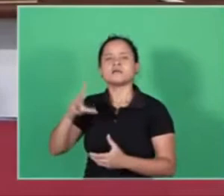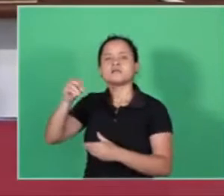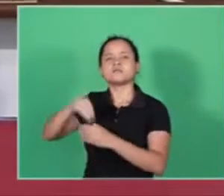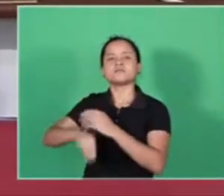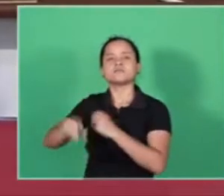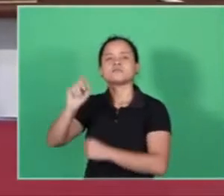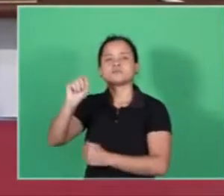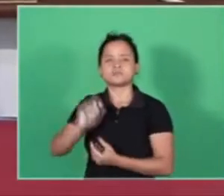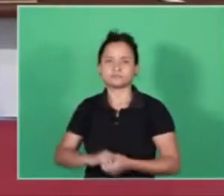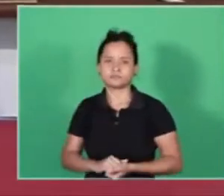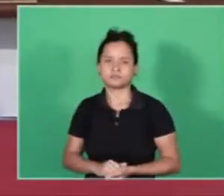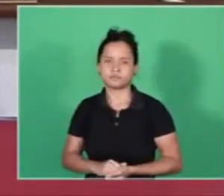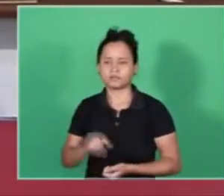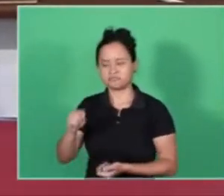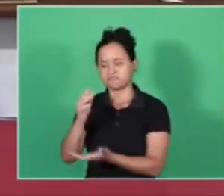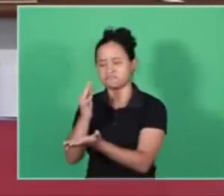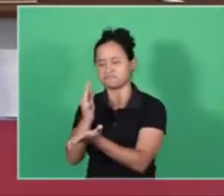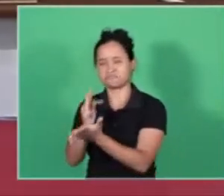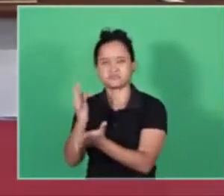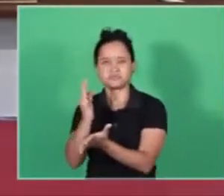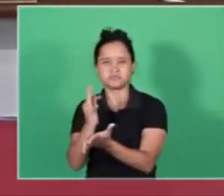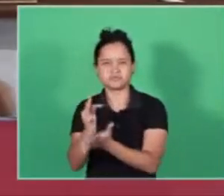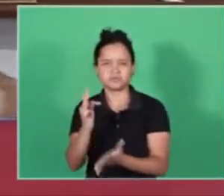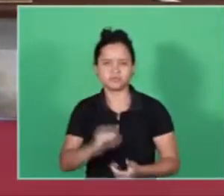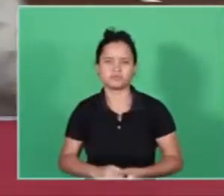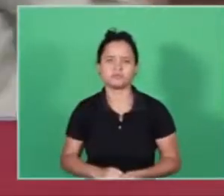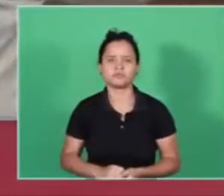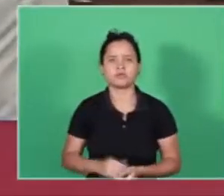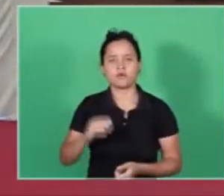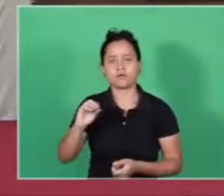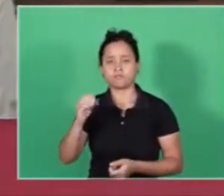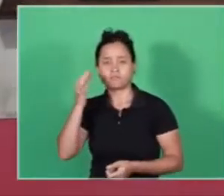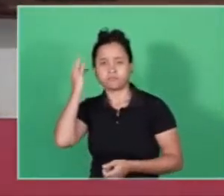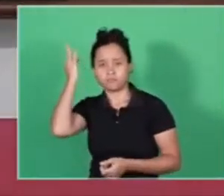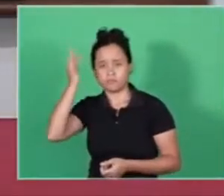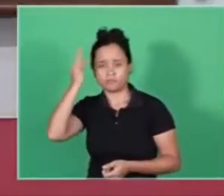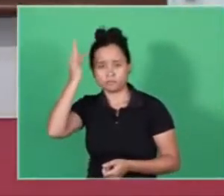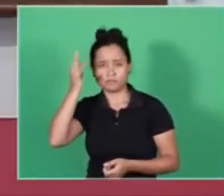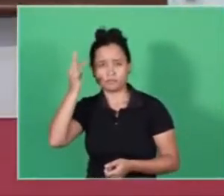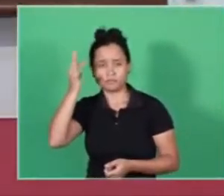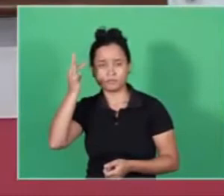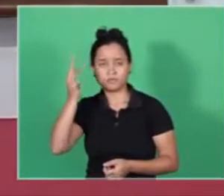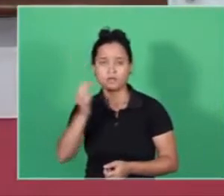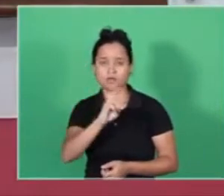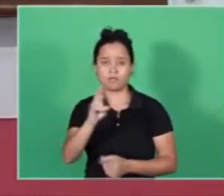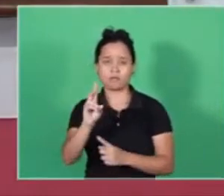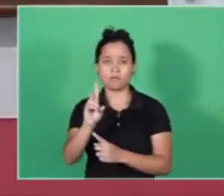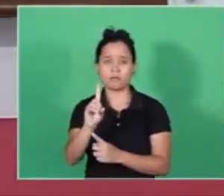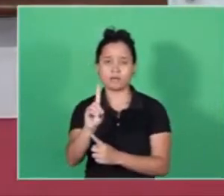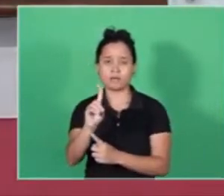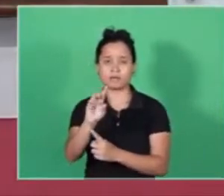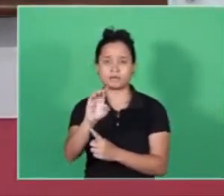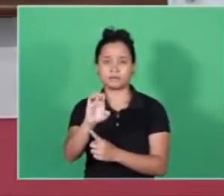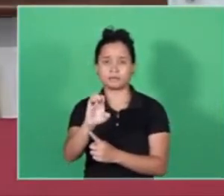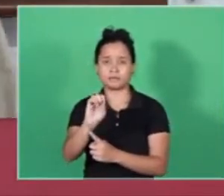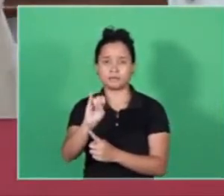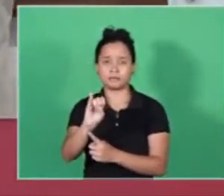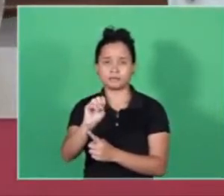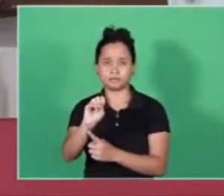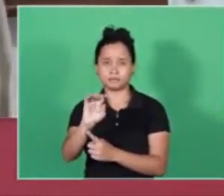happened? There was a theology and philosophy of deist. What is deism?